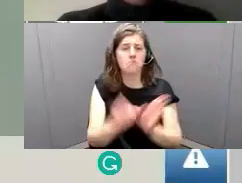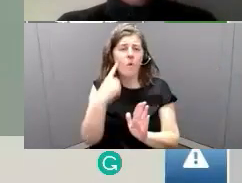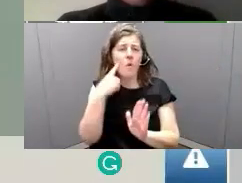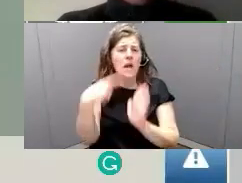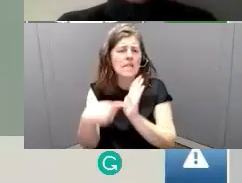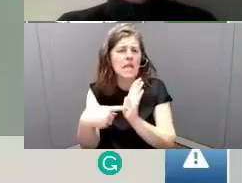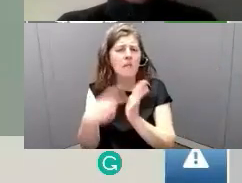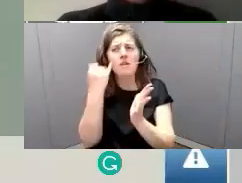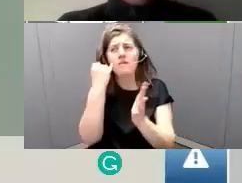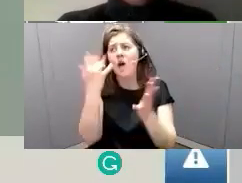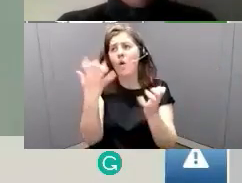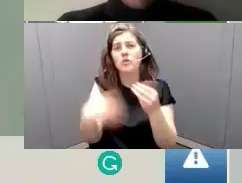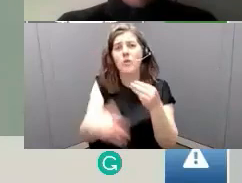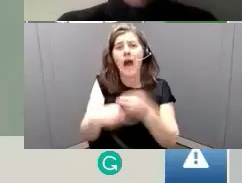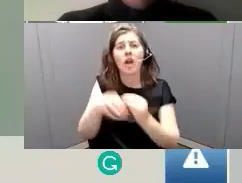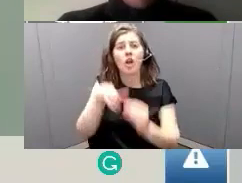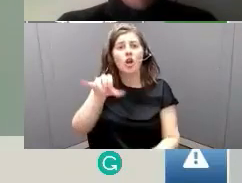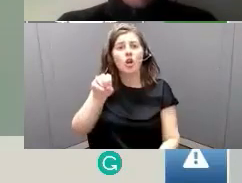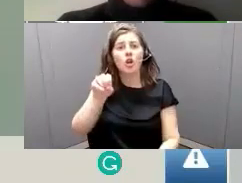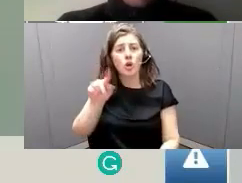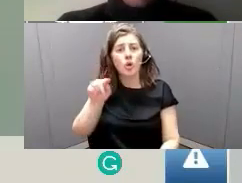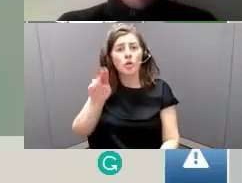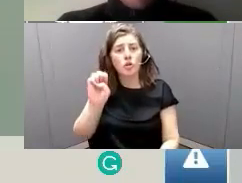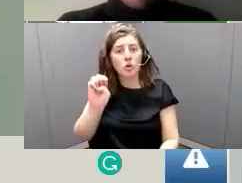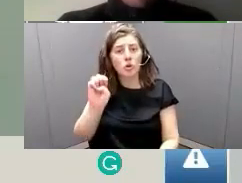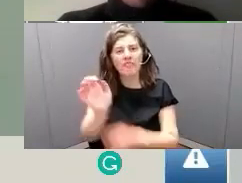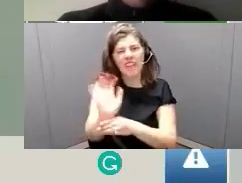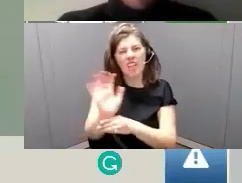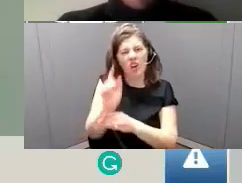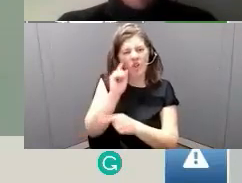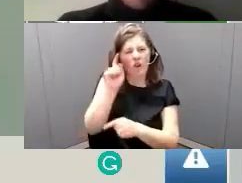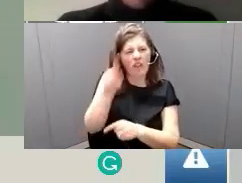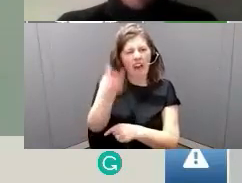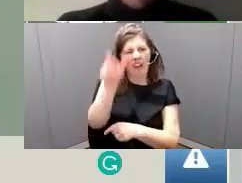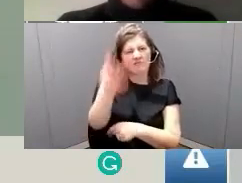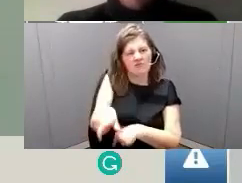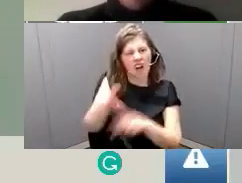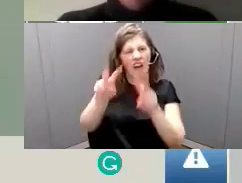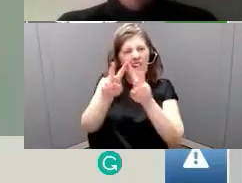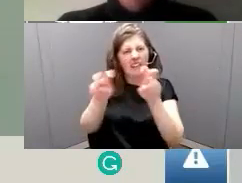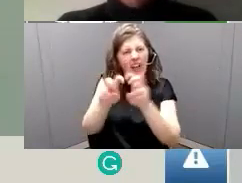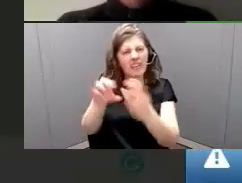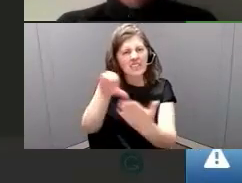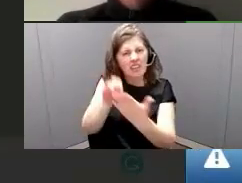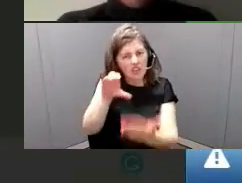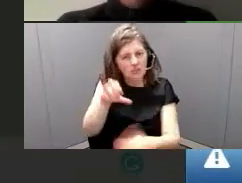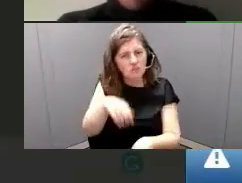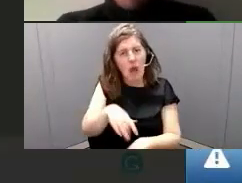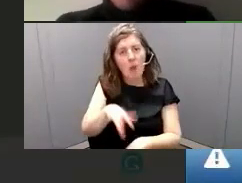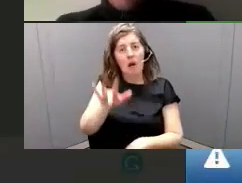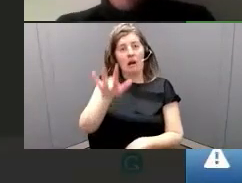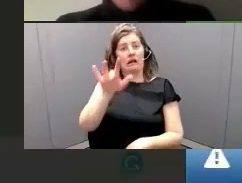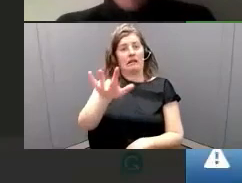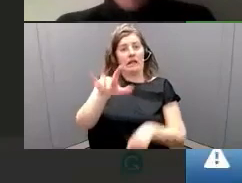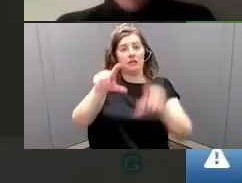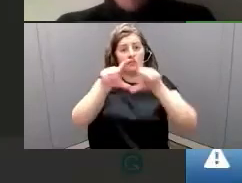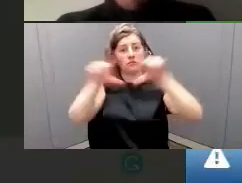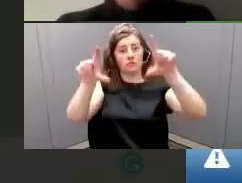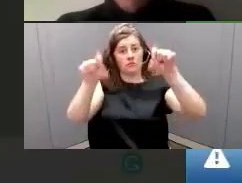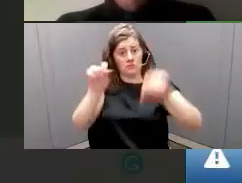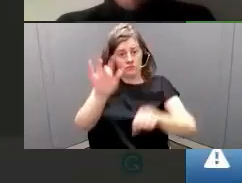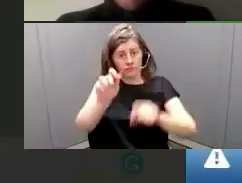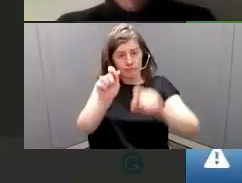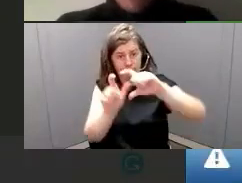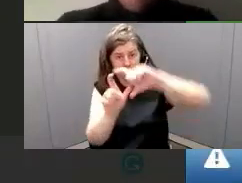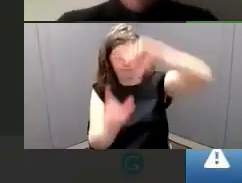add a YouTube video to our analysis section. Let's click on our analysis content box. It'll